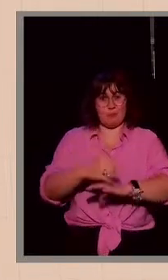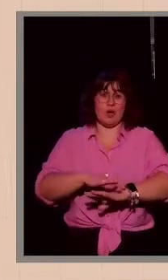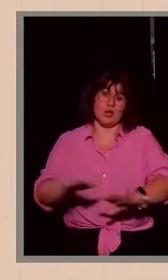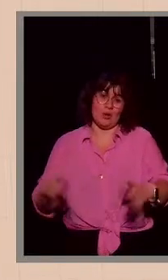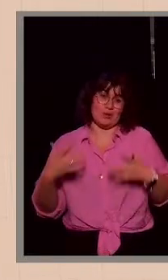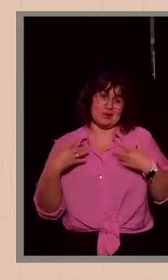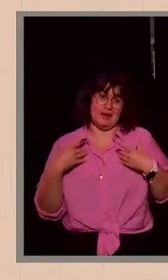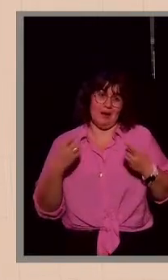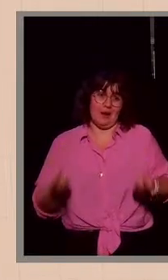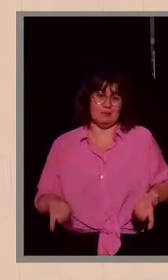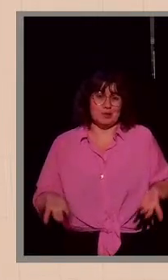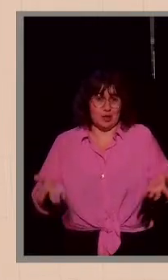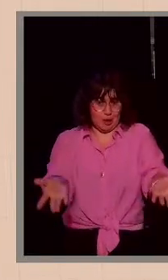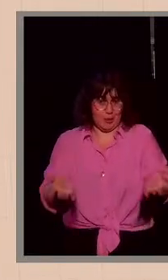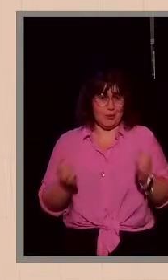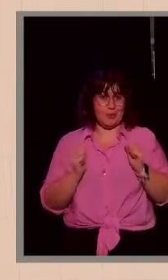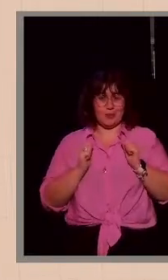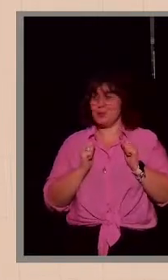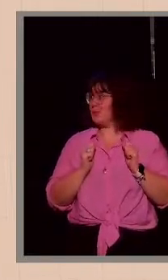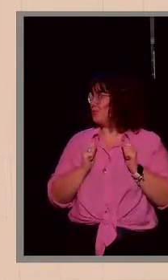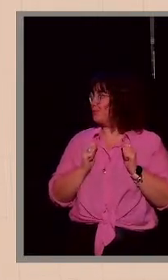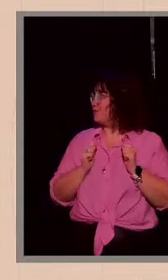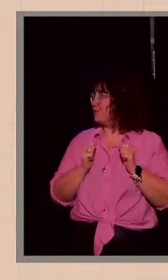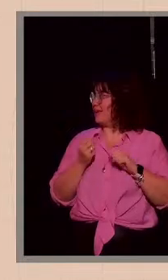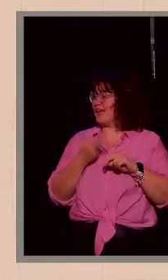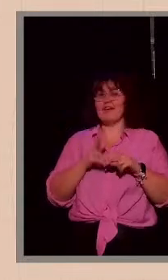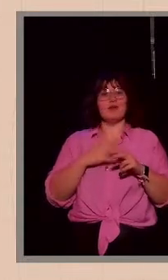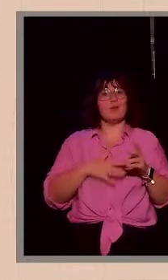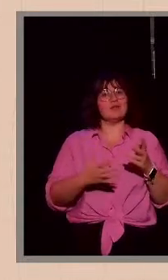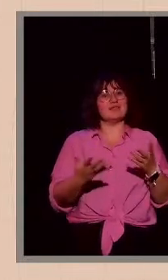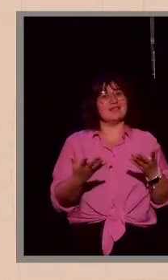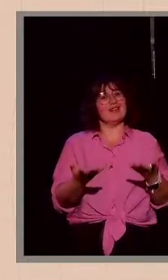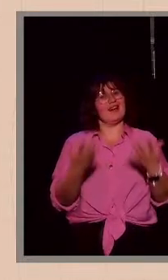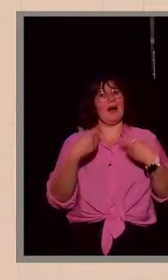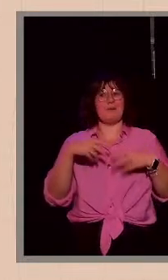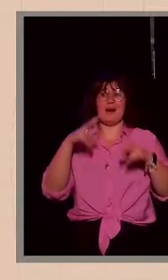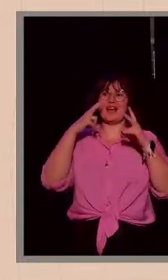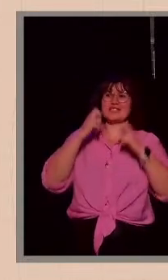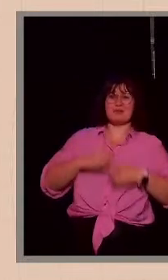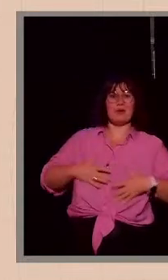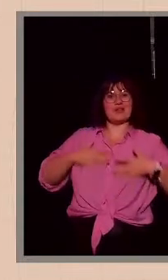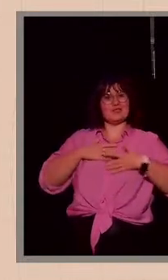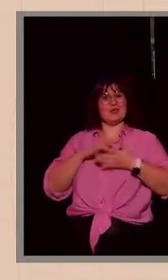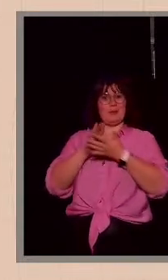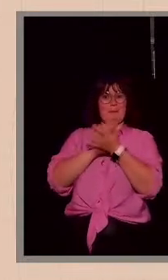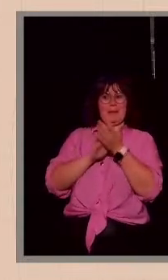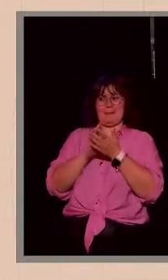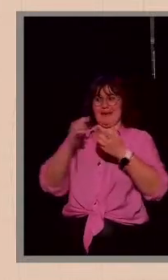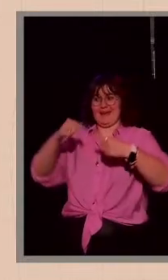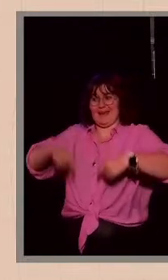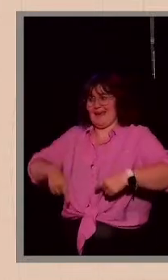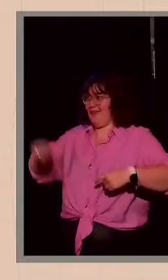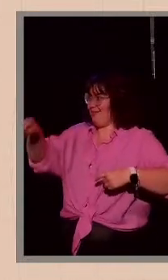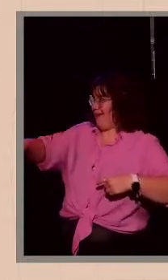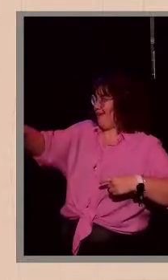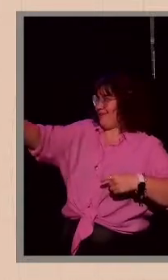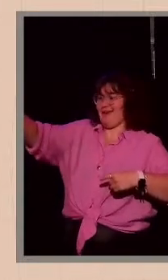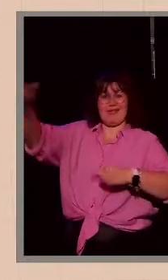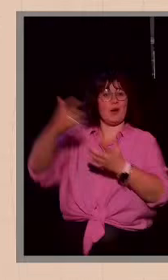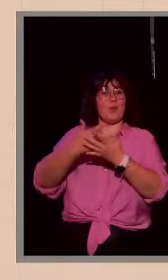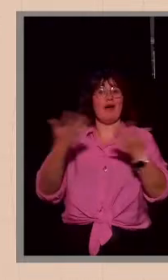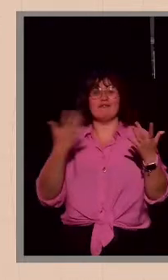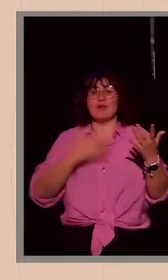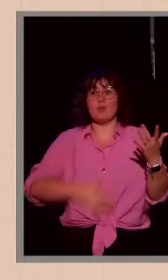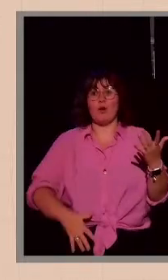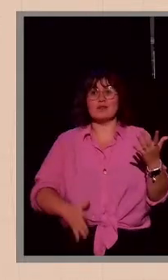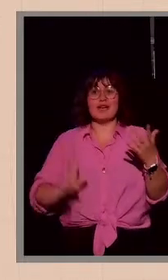whether you want to come and explore your sensory meaning making here or over here or up on the banks, if you